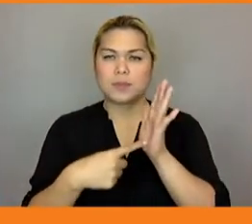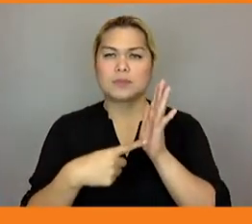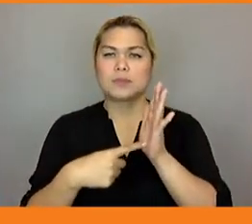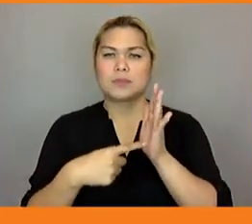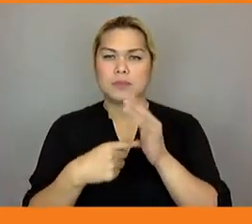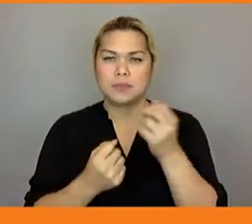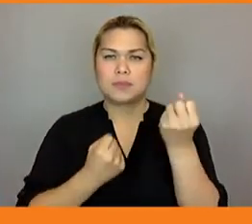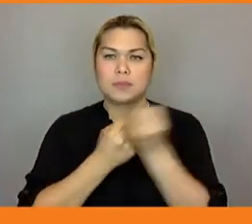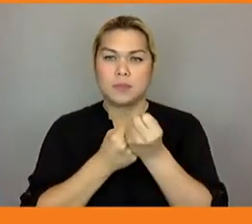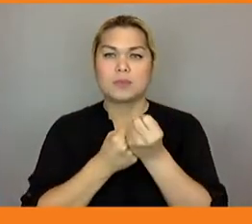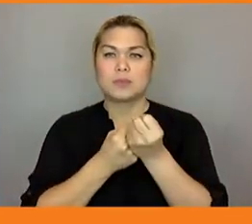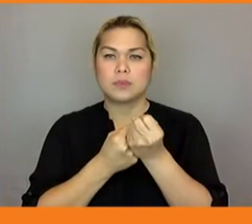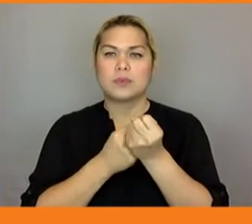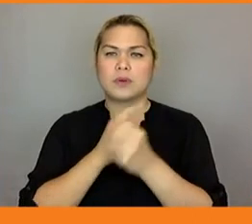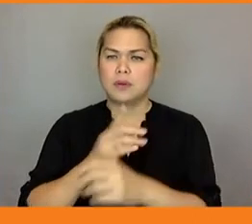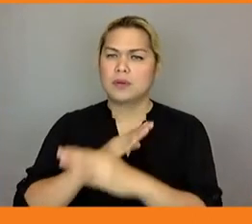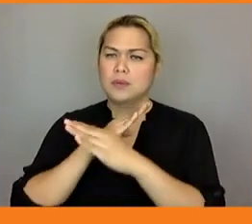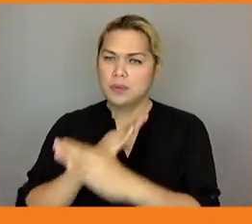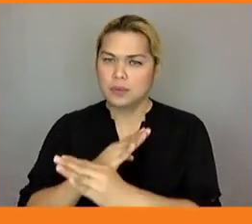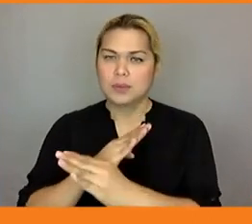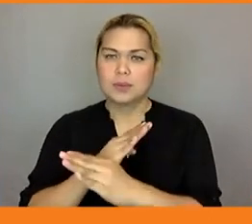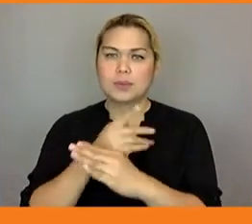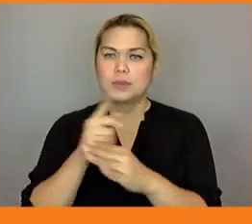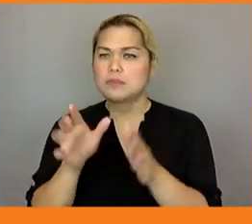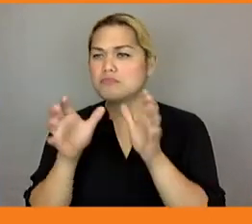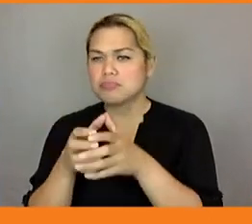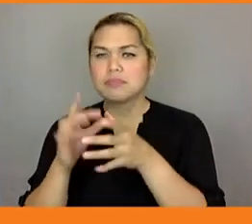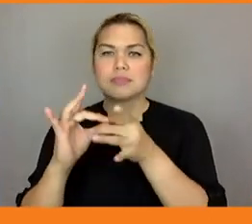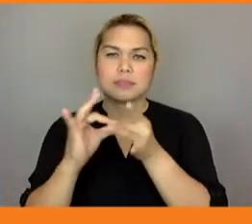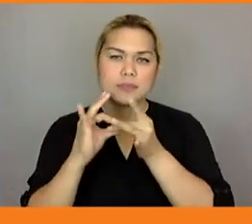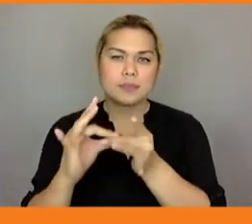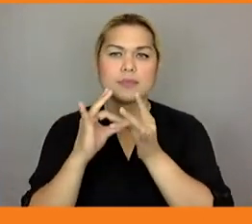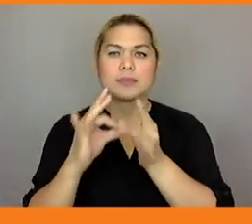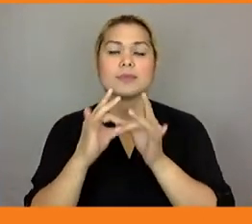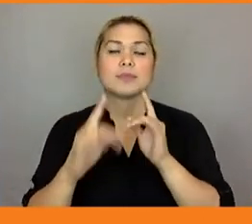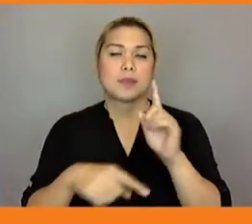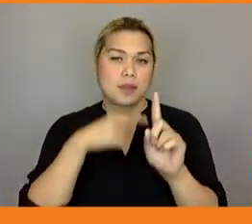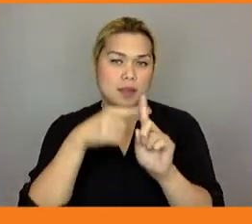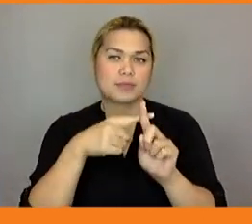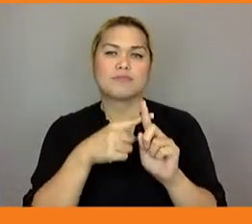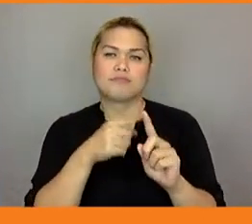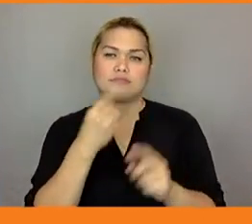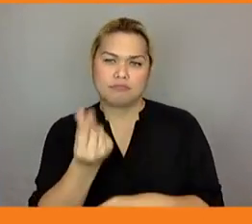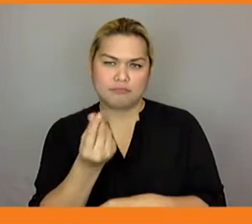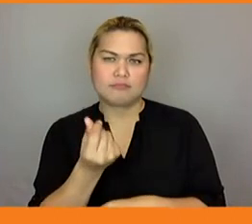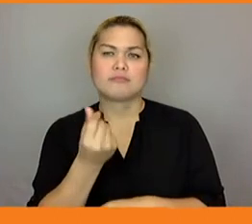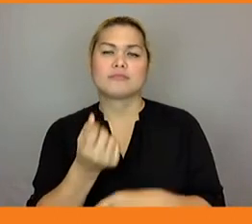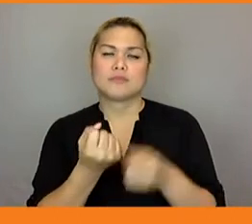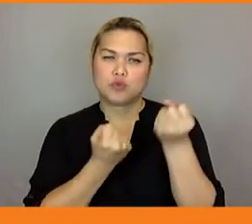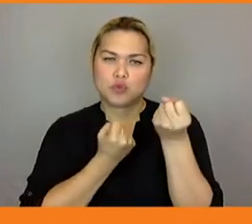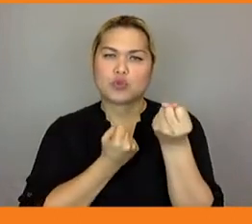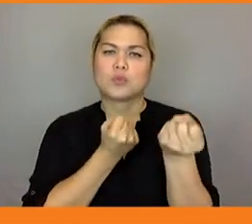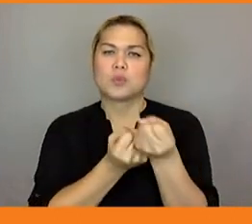so on, but providing financial resources. ADB also anticipated with other IFIs